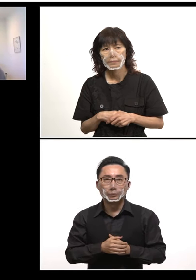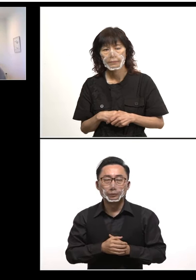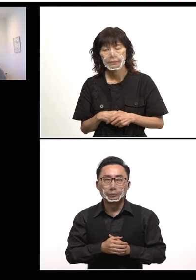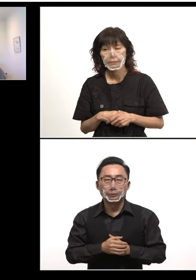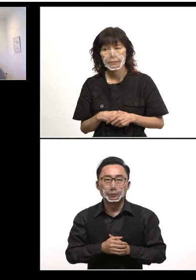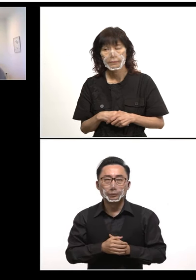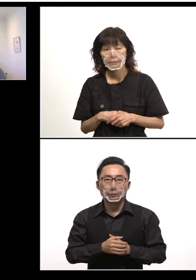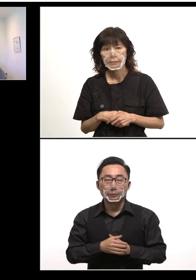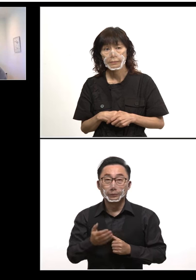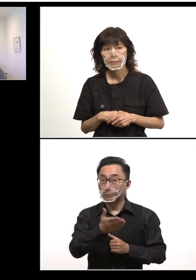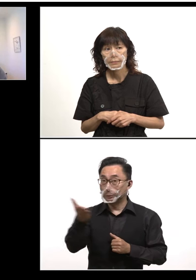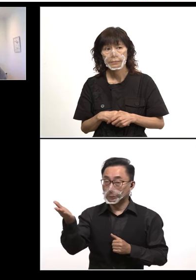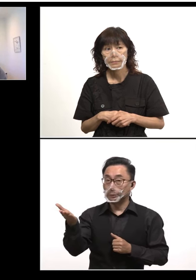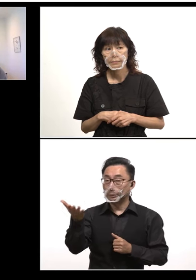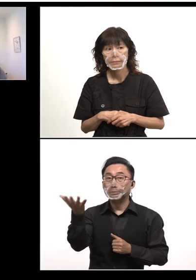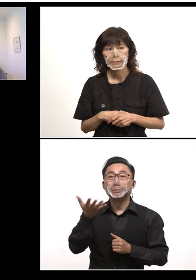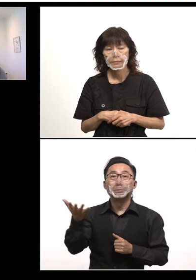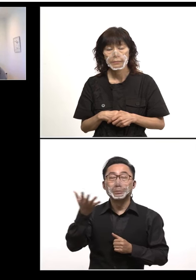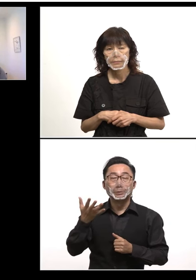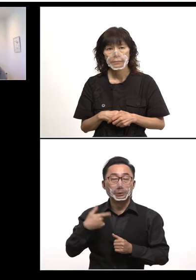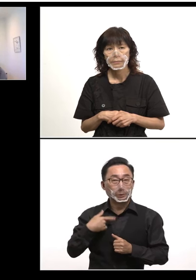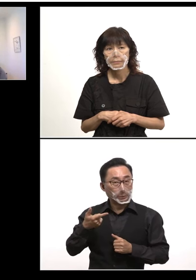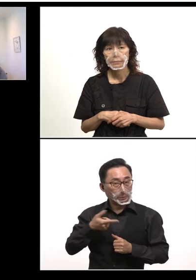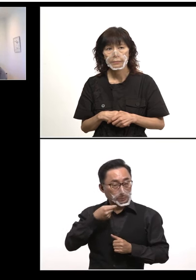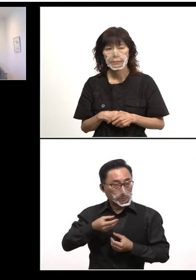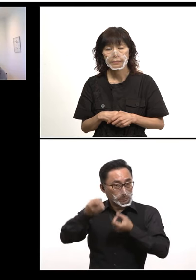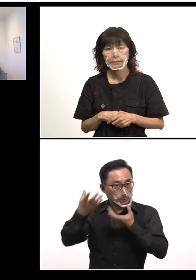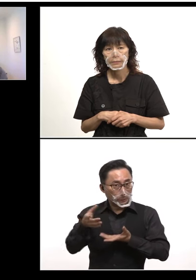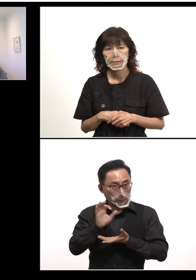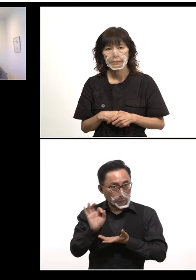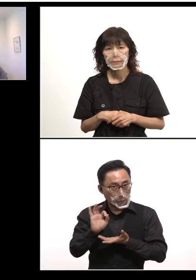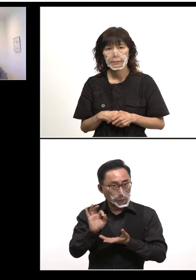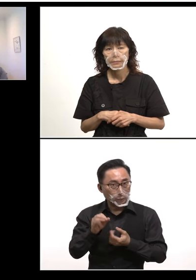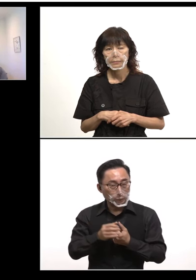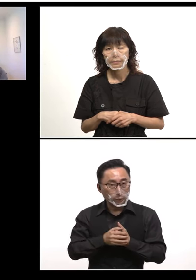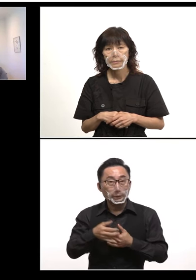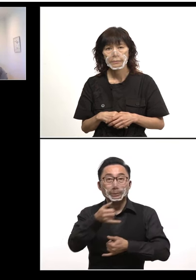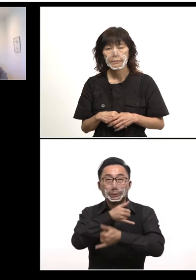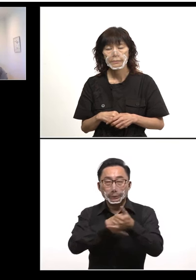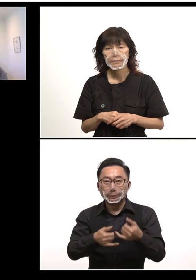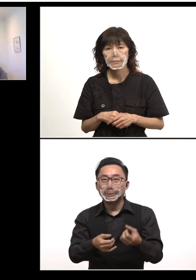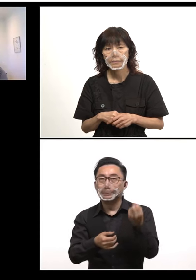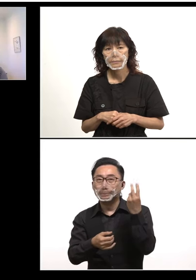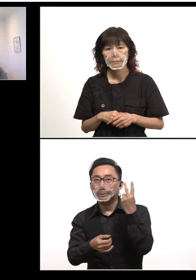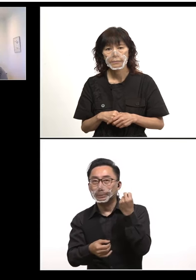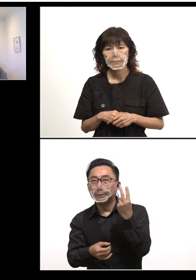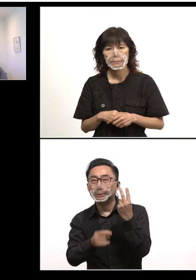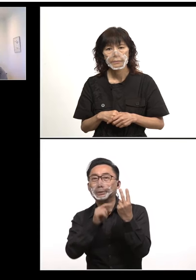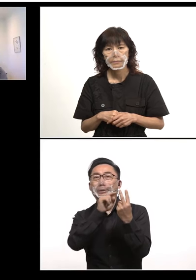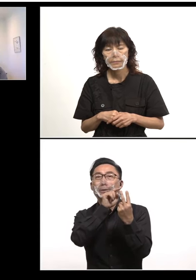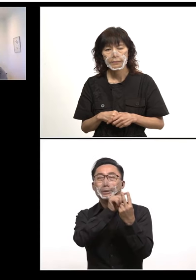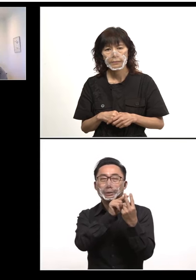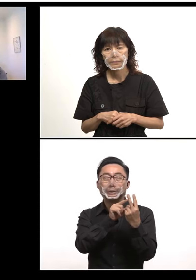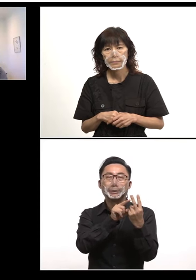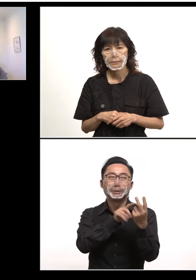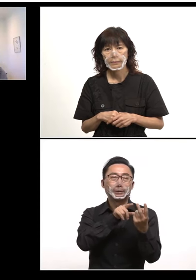to notice that performances fall into two categories. It's either people really embracing that ability, or it's